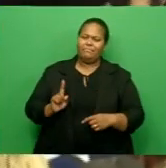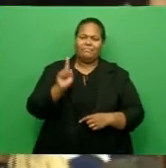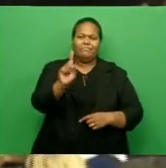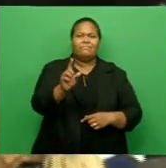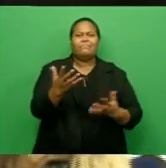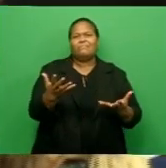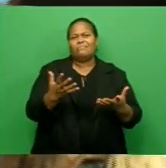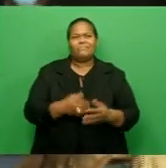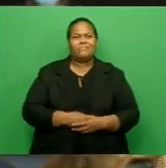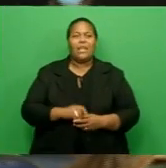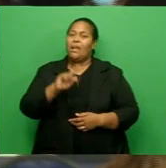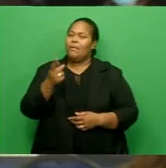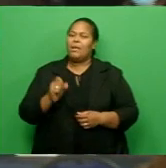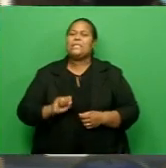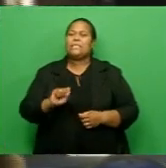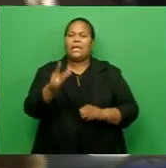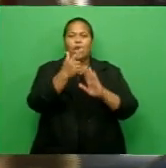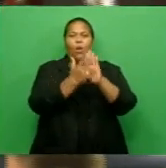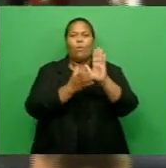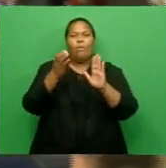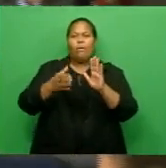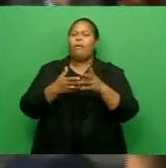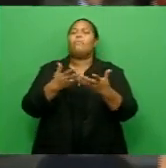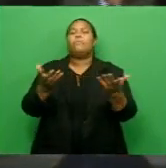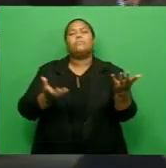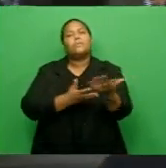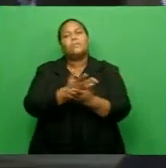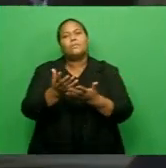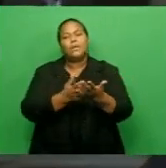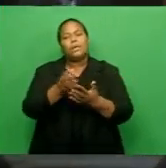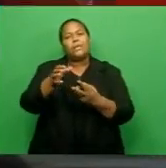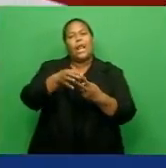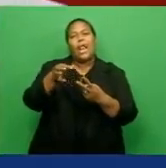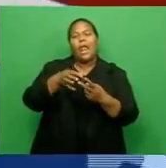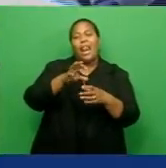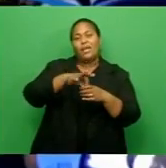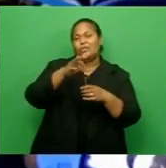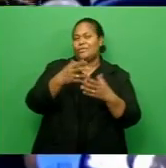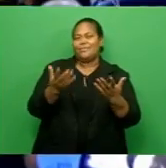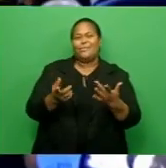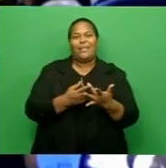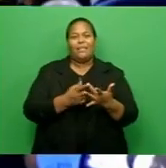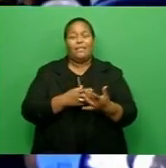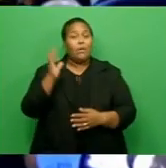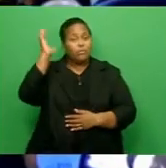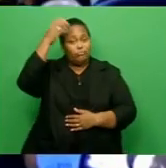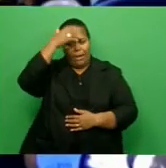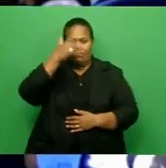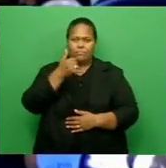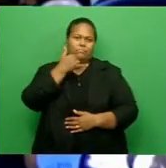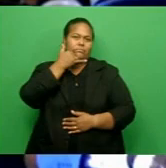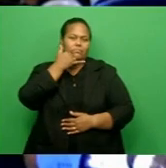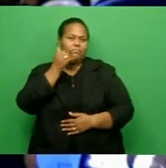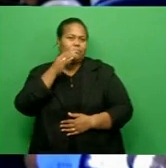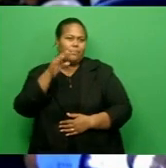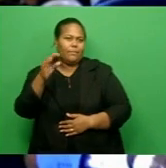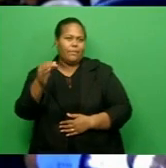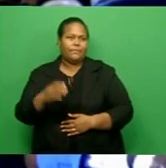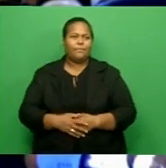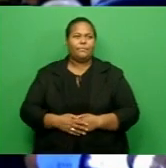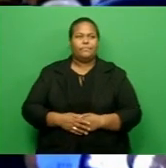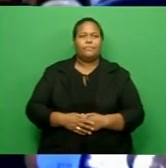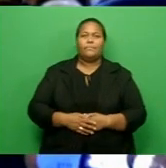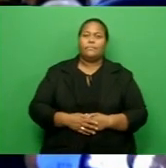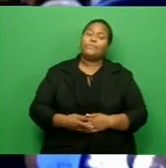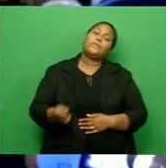his attorneys to Pennsylvania to discuss the election with GOP state lawmakers. Trump himself speaking by phone, making unsubstantiated